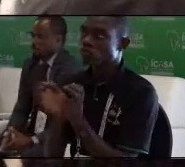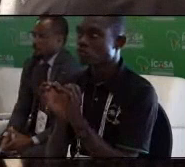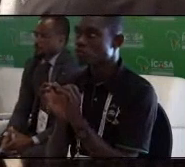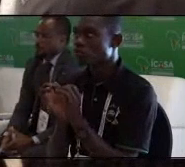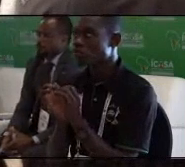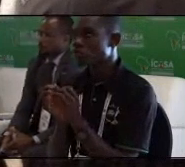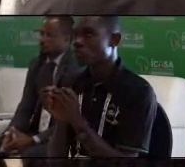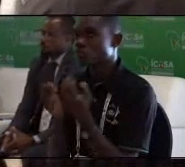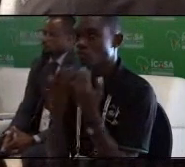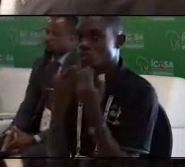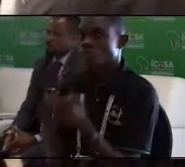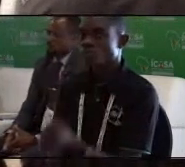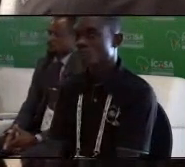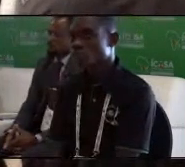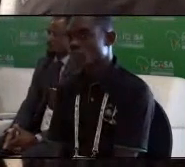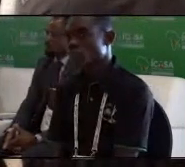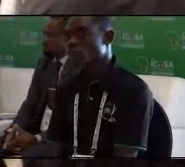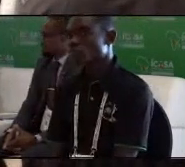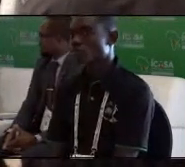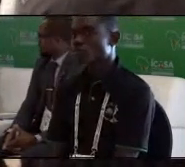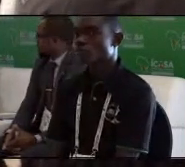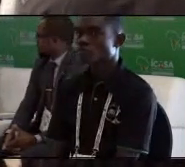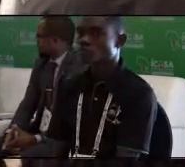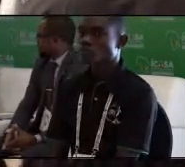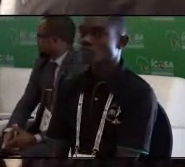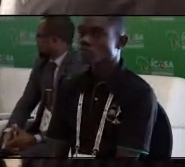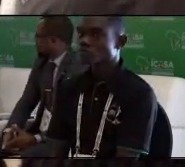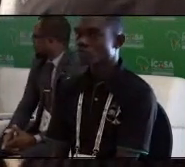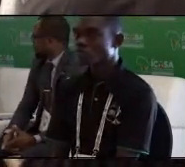the coming years. Thank you very much.